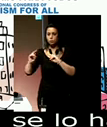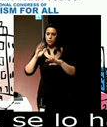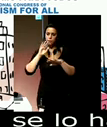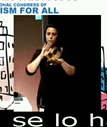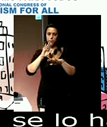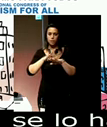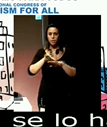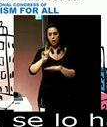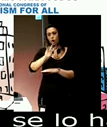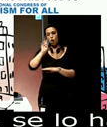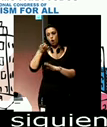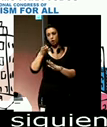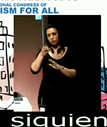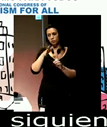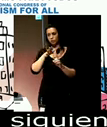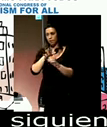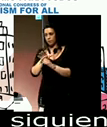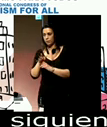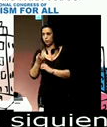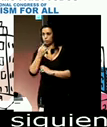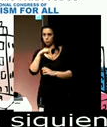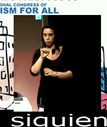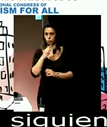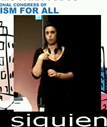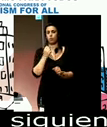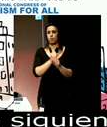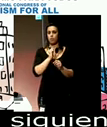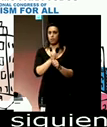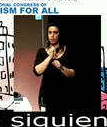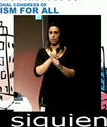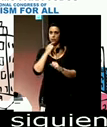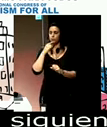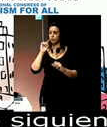This is the response for the other part of accessible tourism.